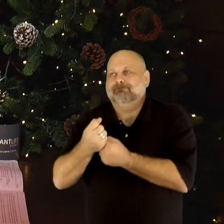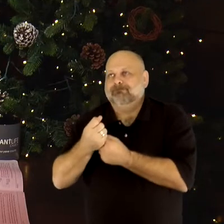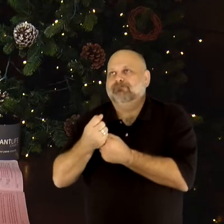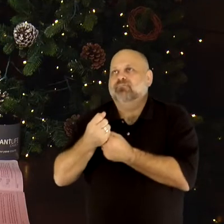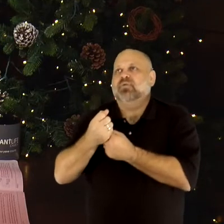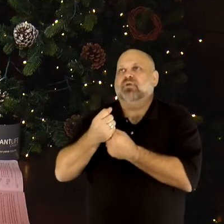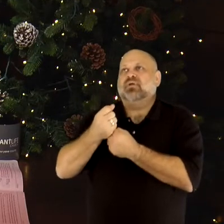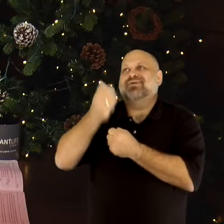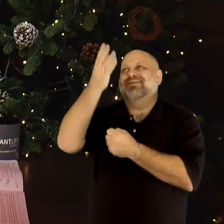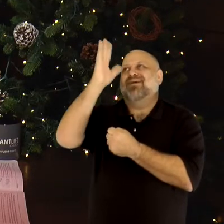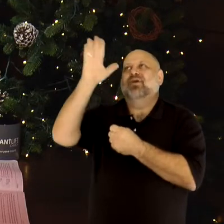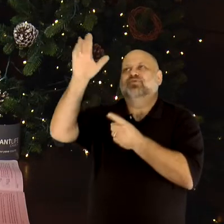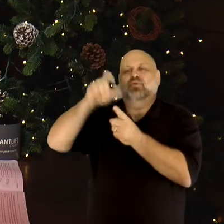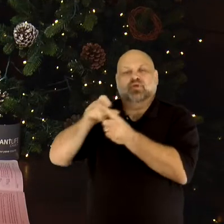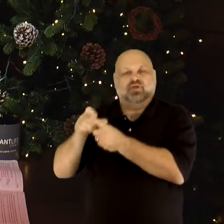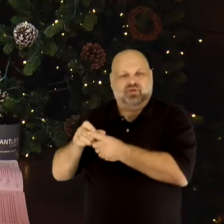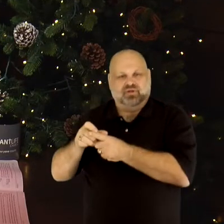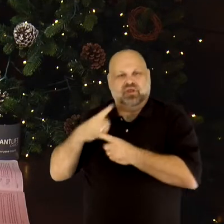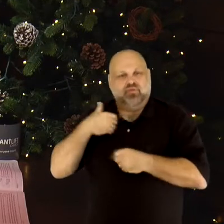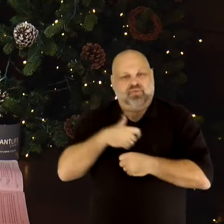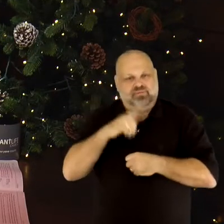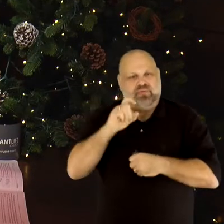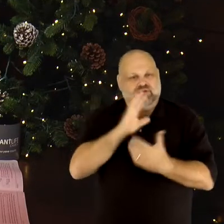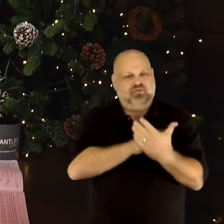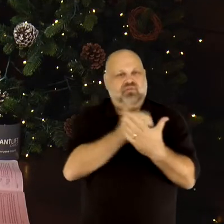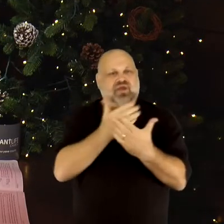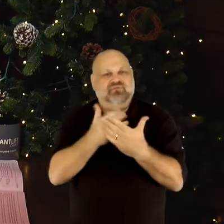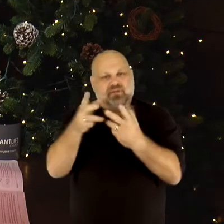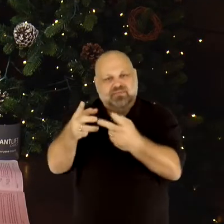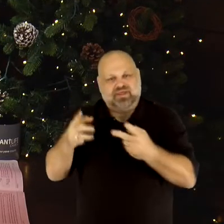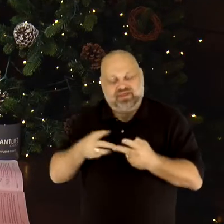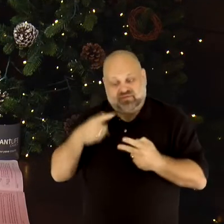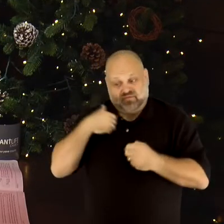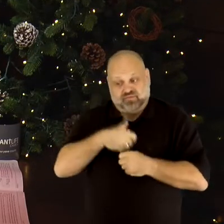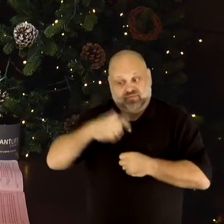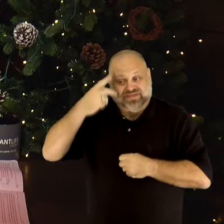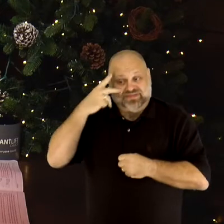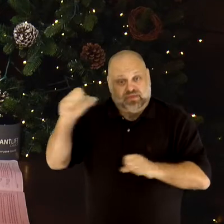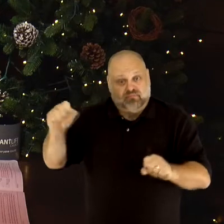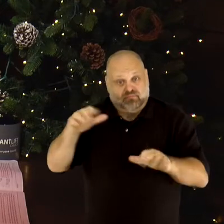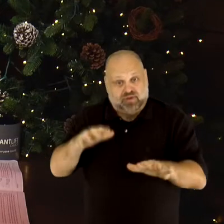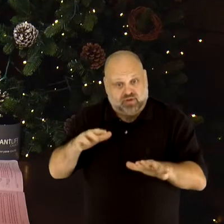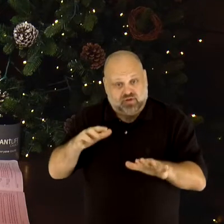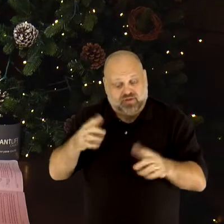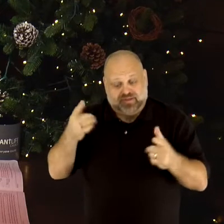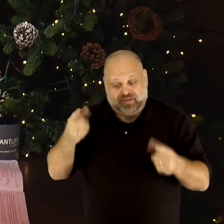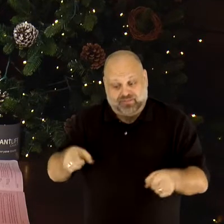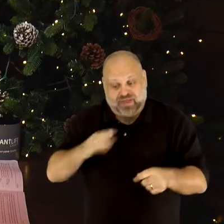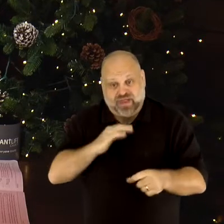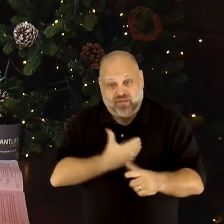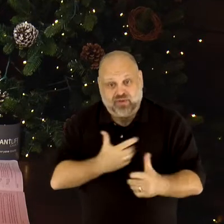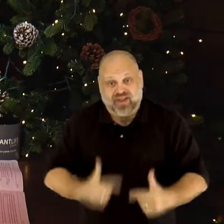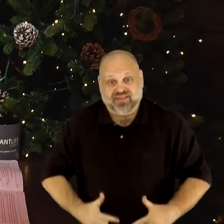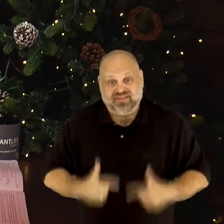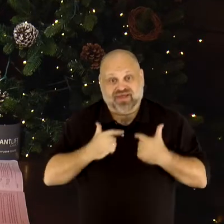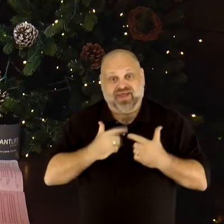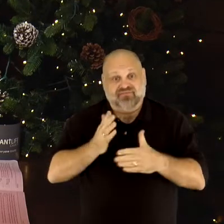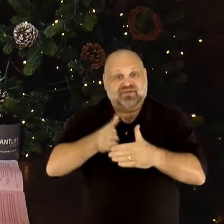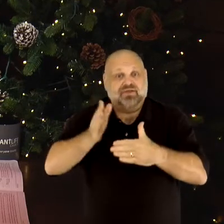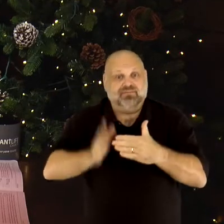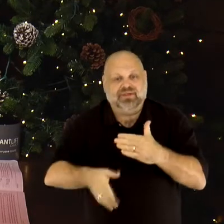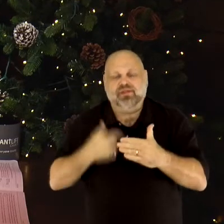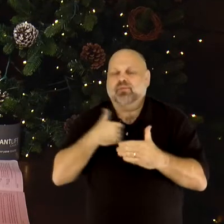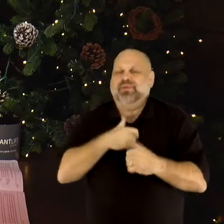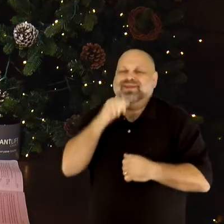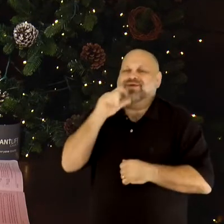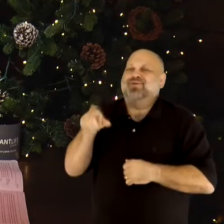of God. We must come to that place that if we are going to see a miracle delivered in our life completed, we not only